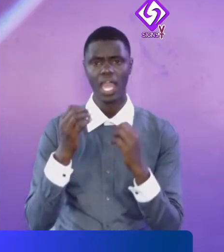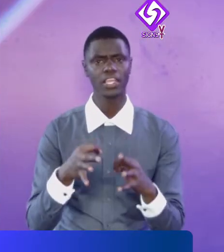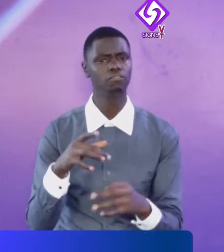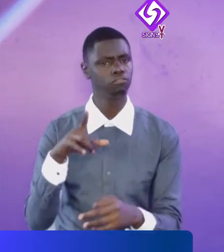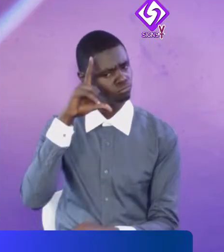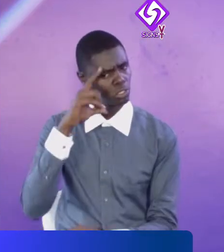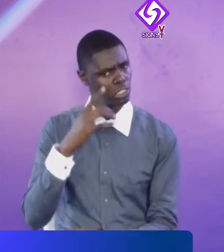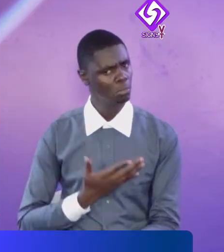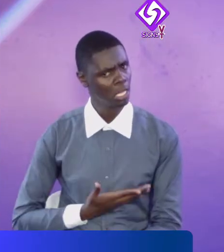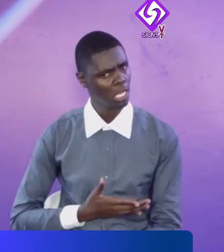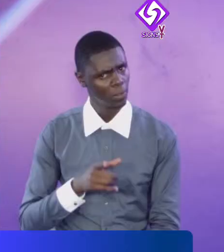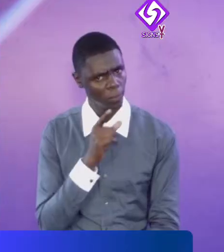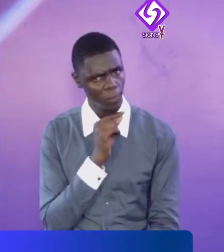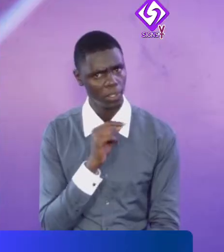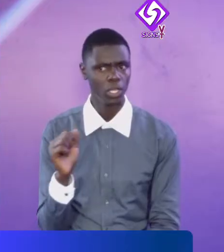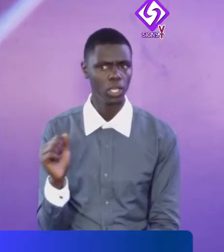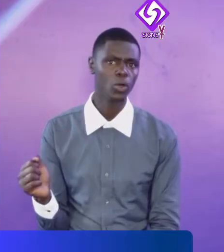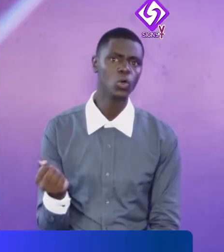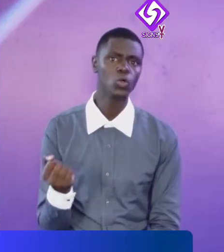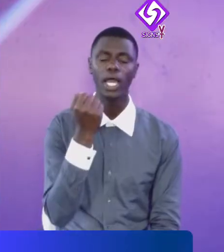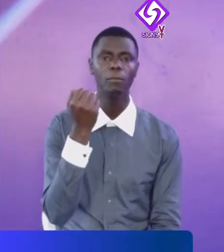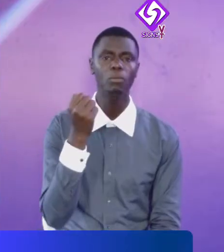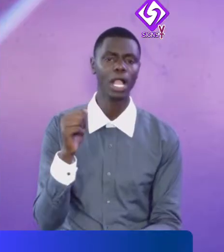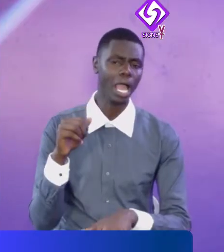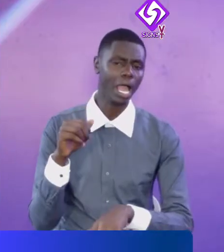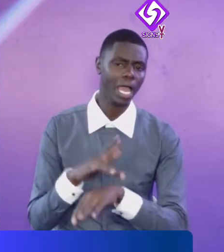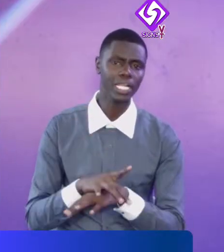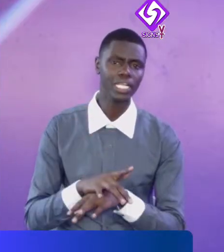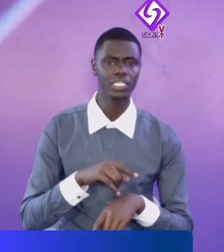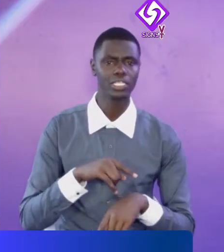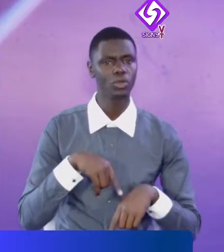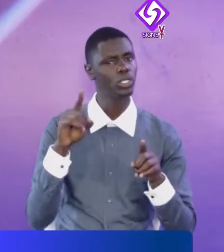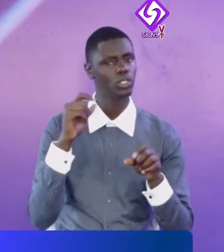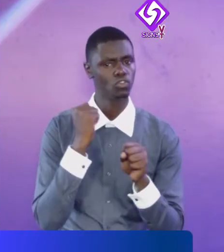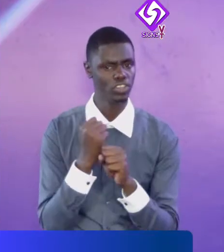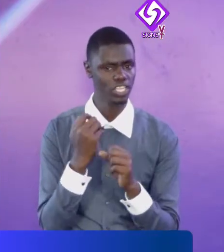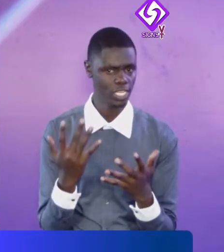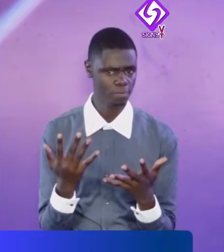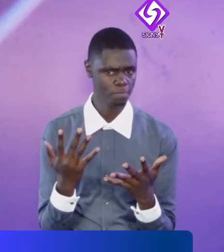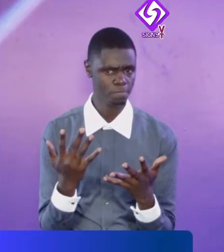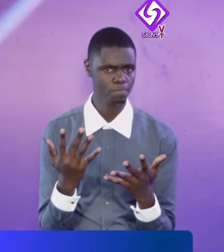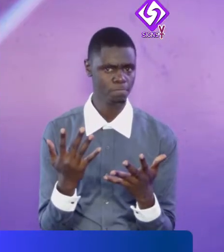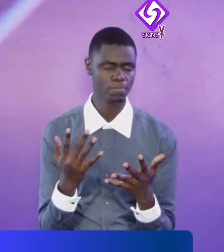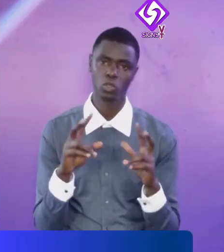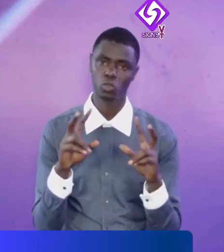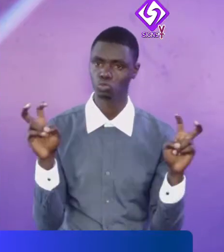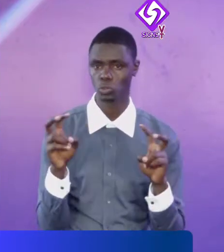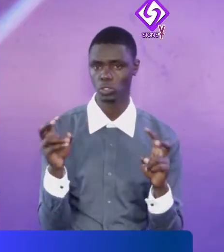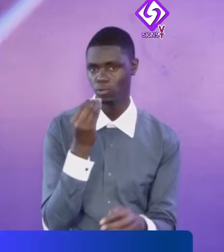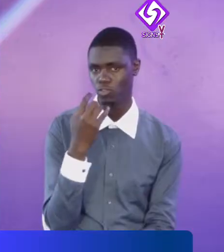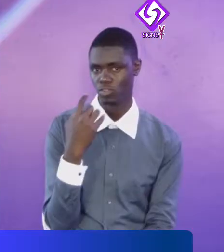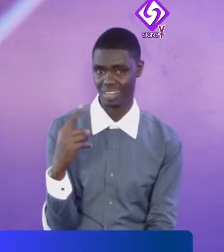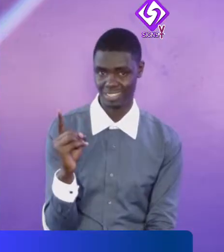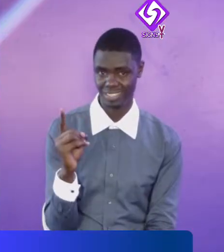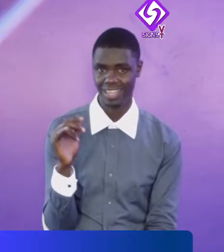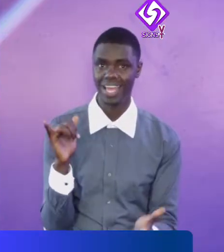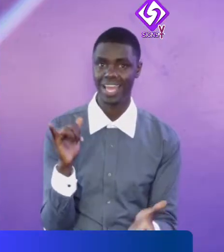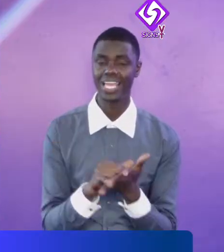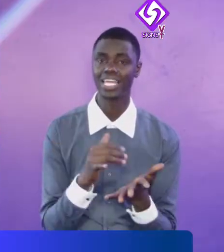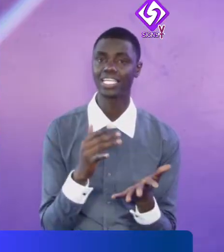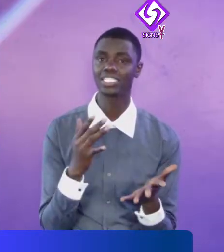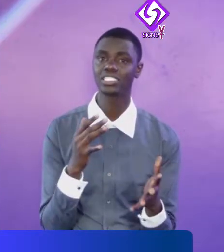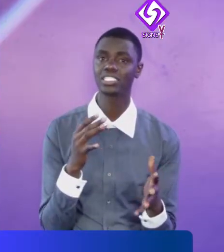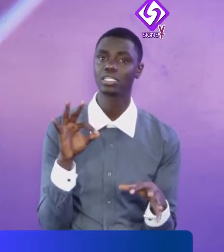njaa, utaamka kwa kitanda asubuhi na mapema, uende ufanye nini? Utafute chakula. And that is with the